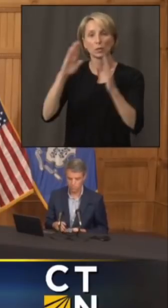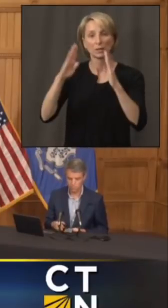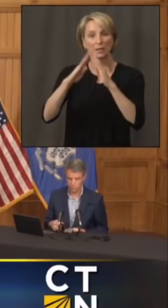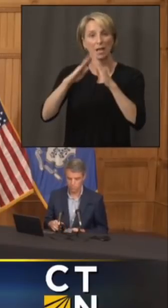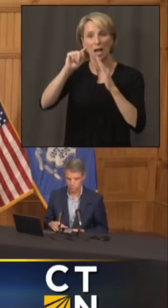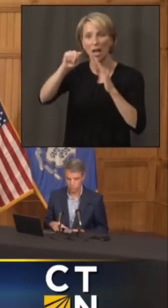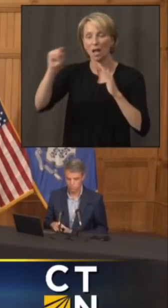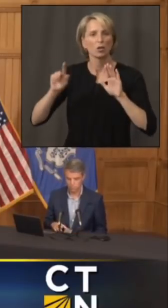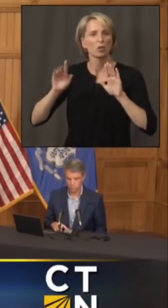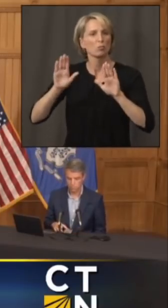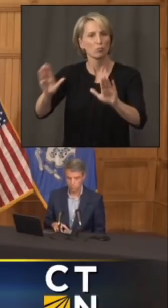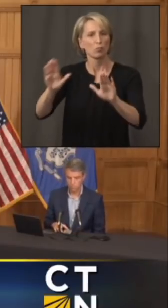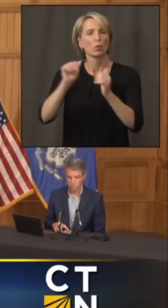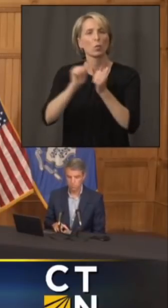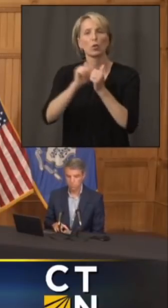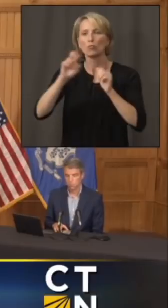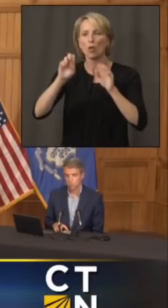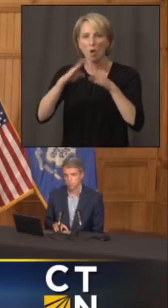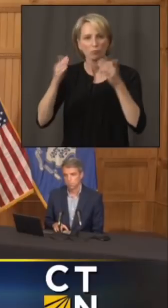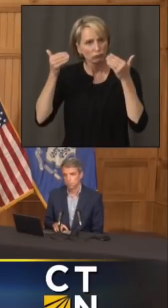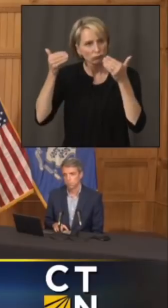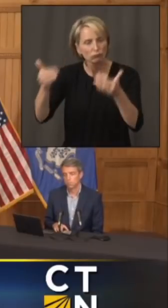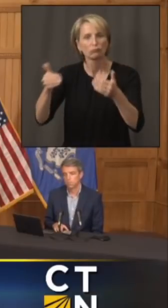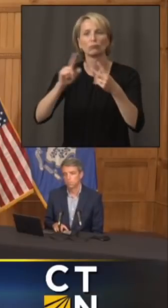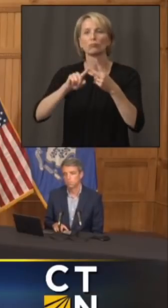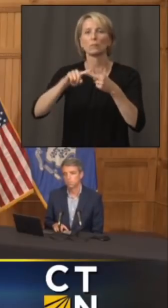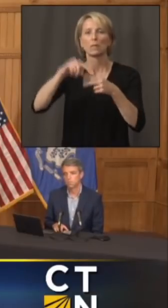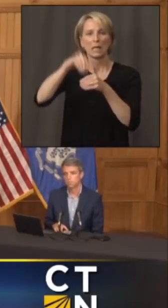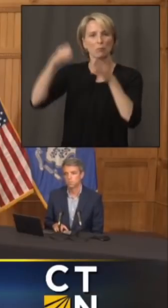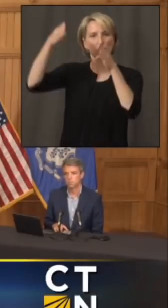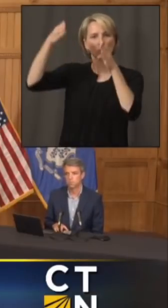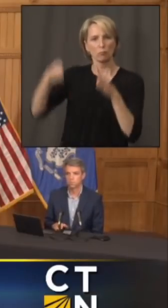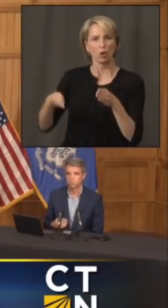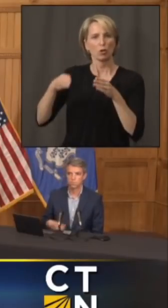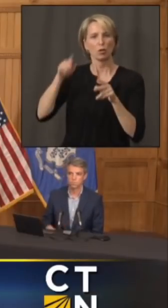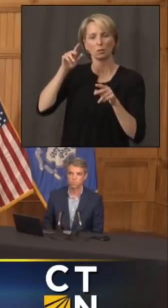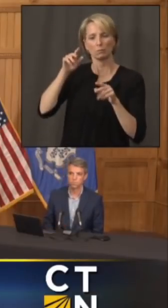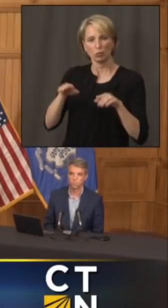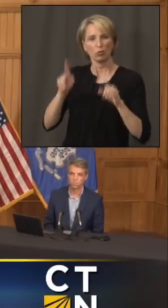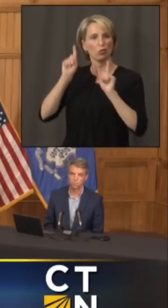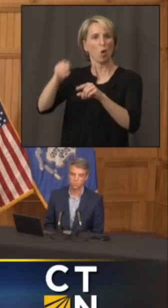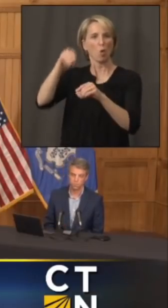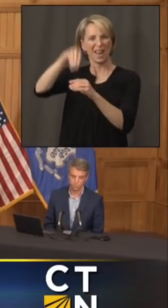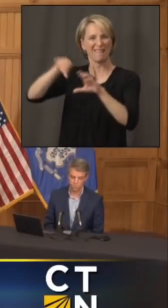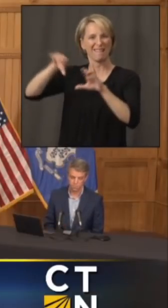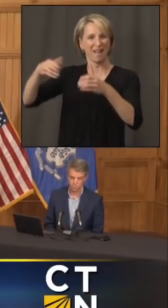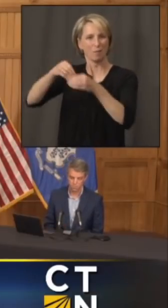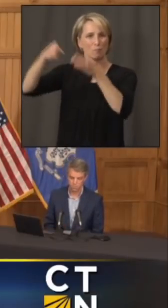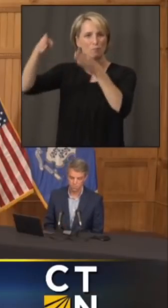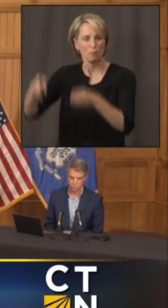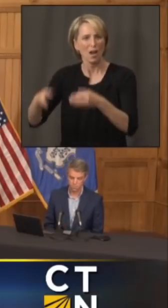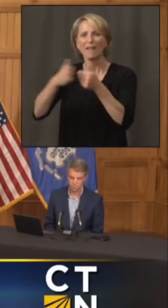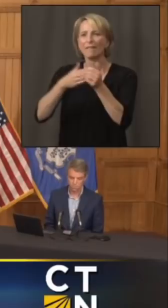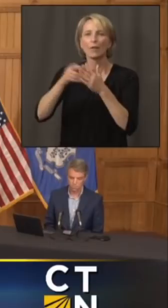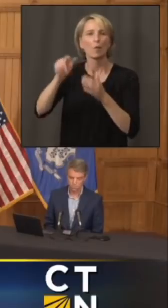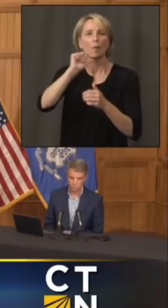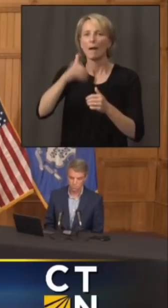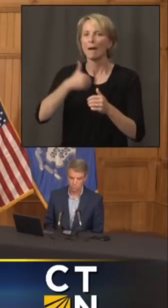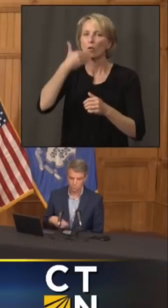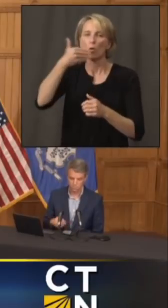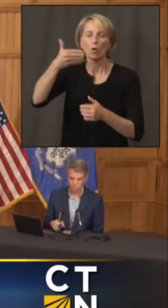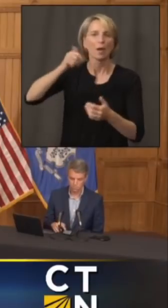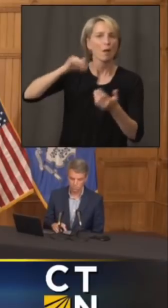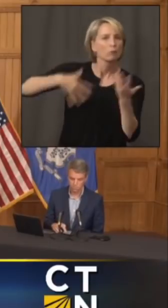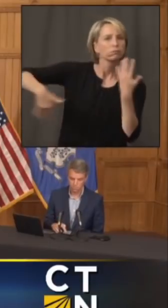in-person learning, even though they don't have proper ventilation, enough space to keep everyone 6 feet apart. And they say it doesn't make sense